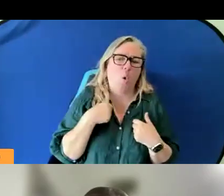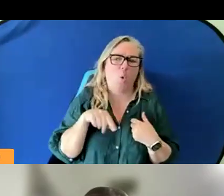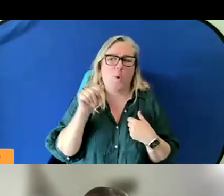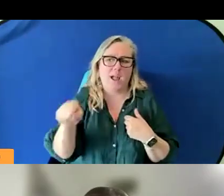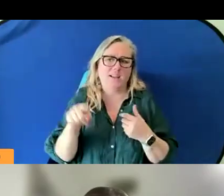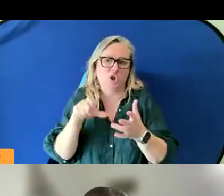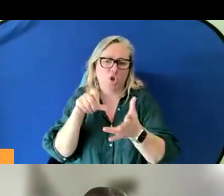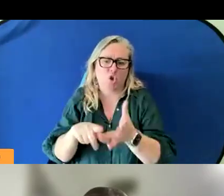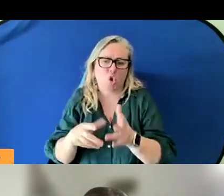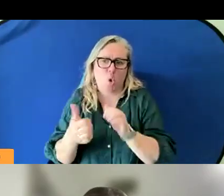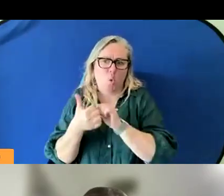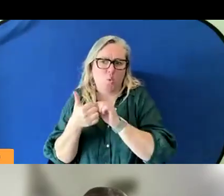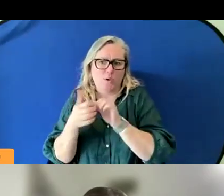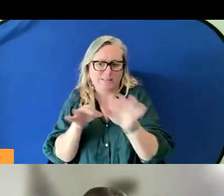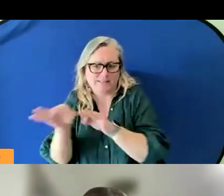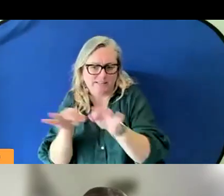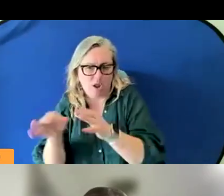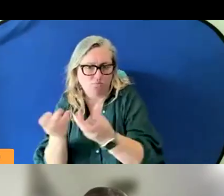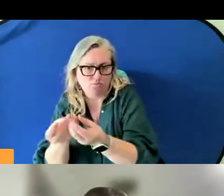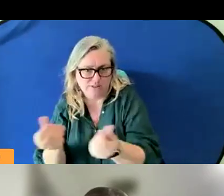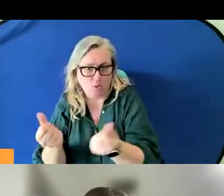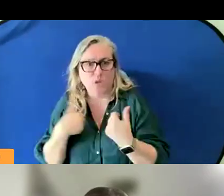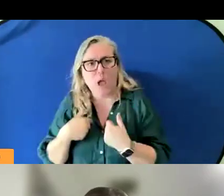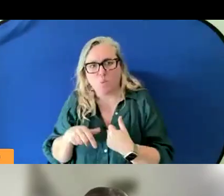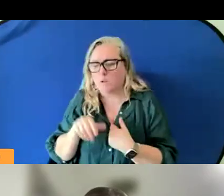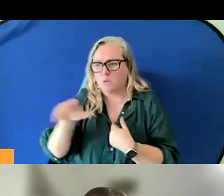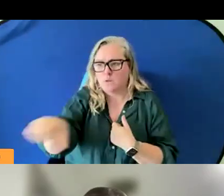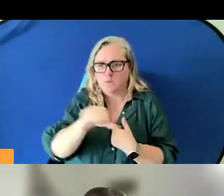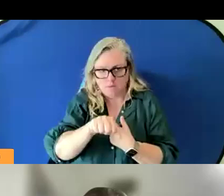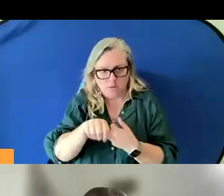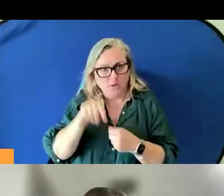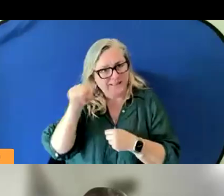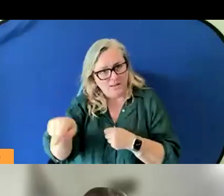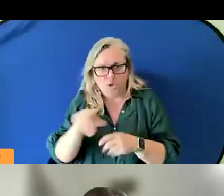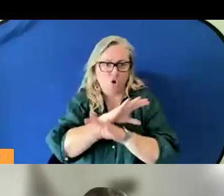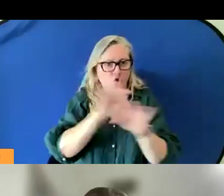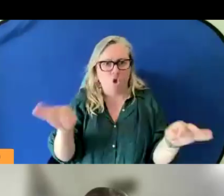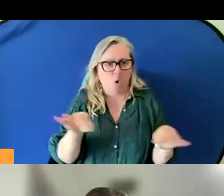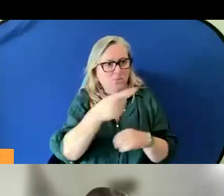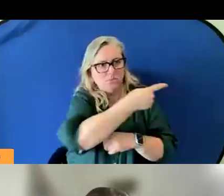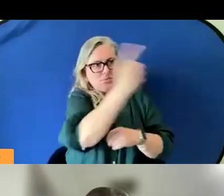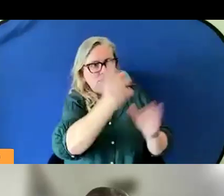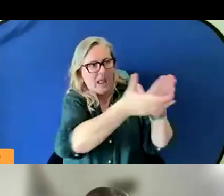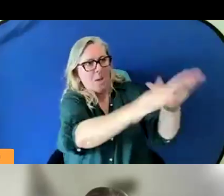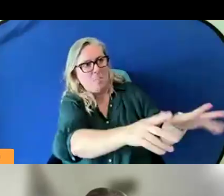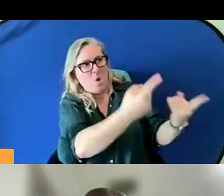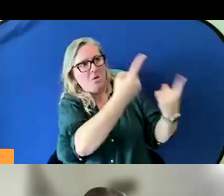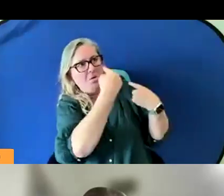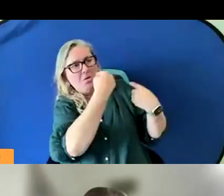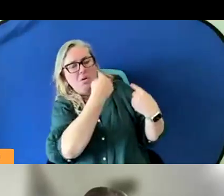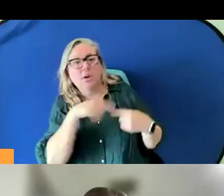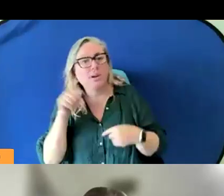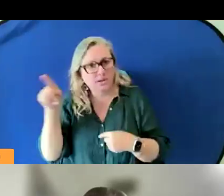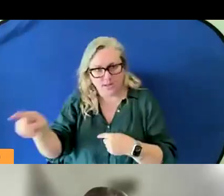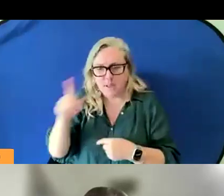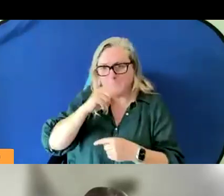any other. And I think that in this project, accessibility was centered in every single step, and that's made the